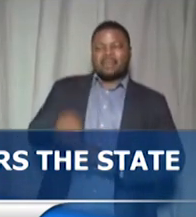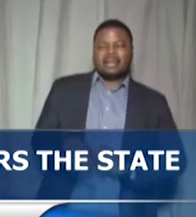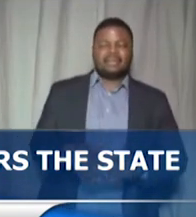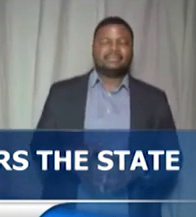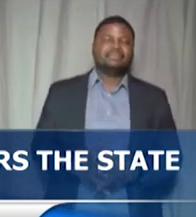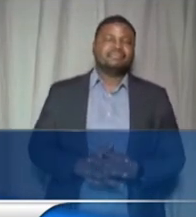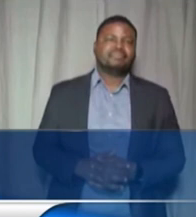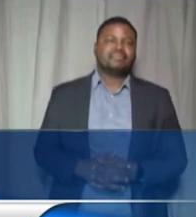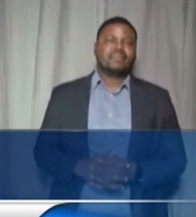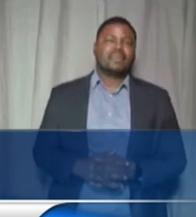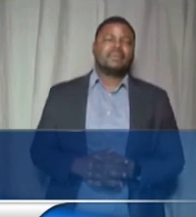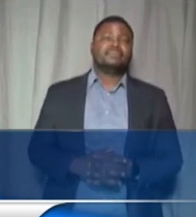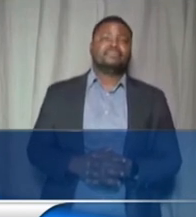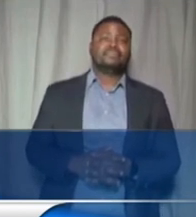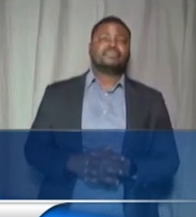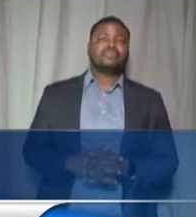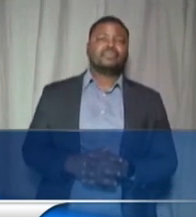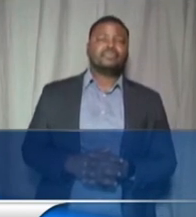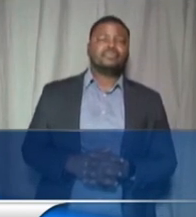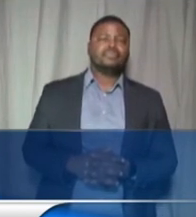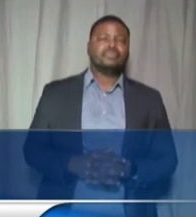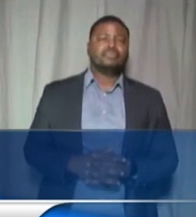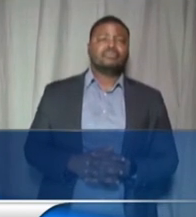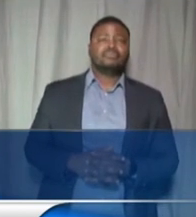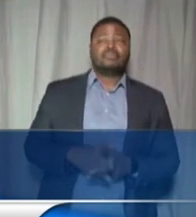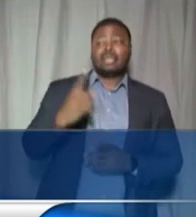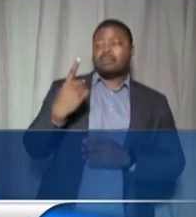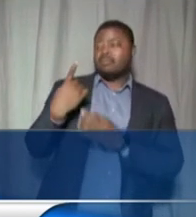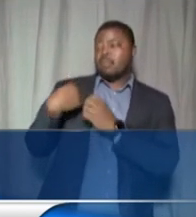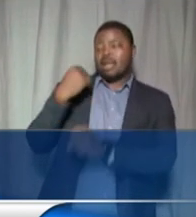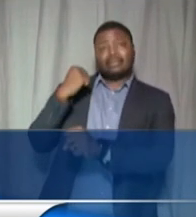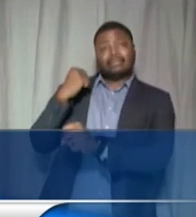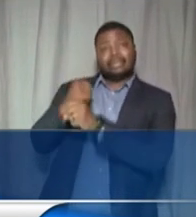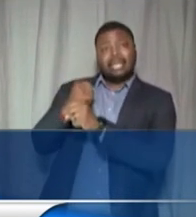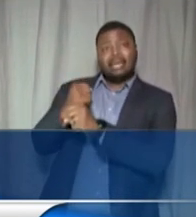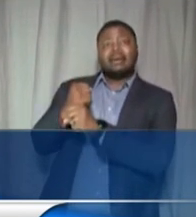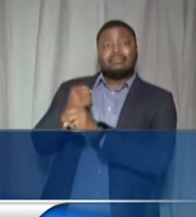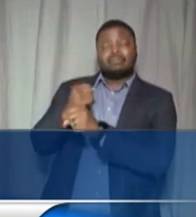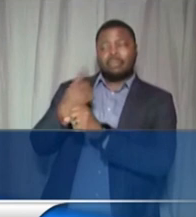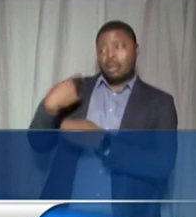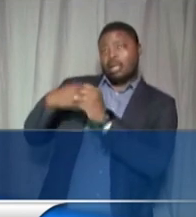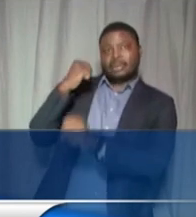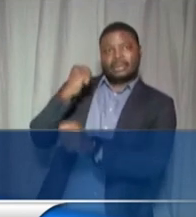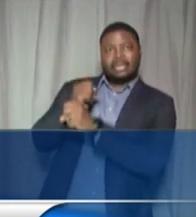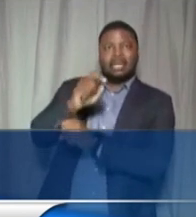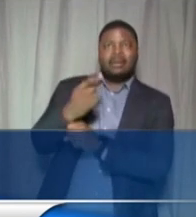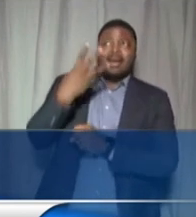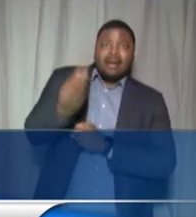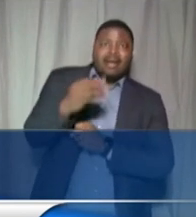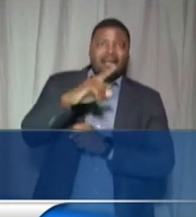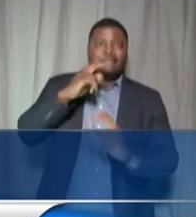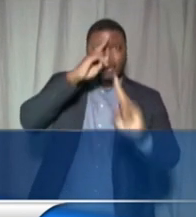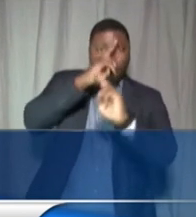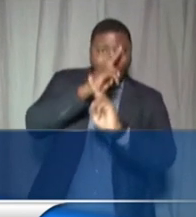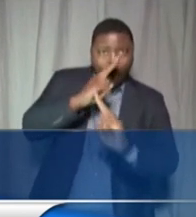Last year, I had the honor to go and meet with the president of our